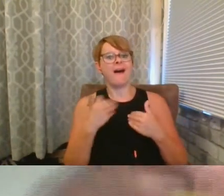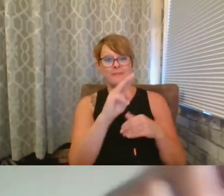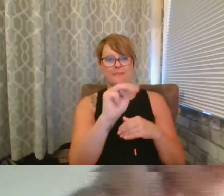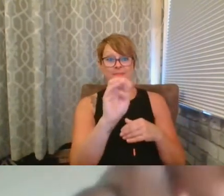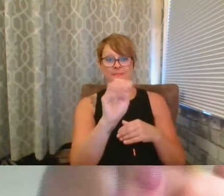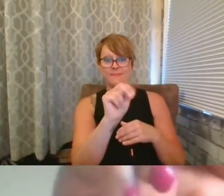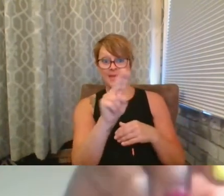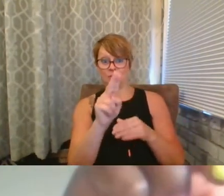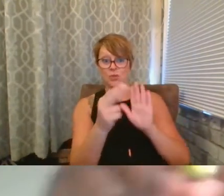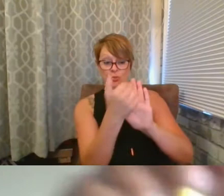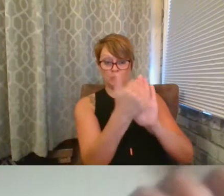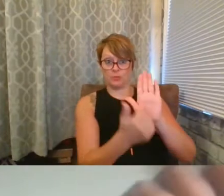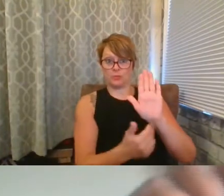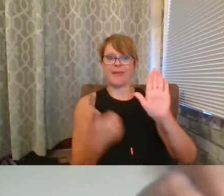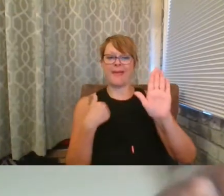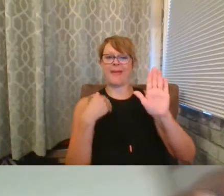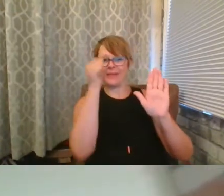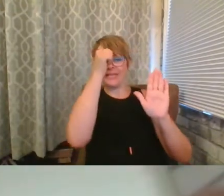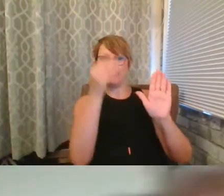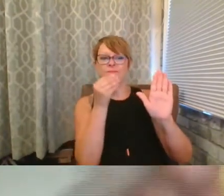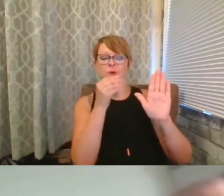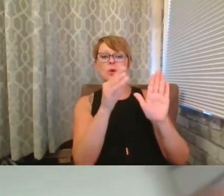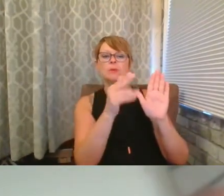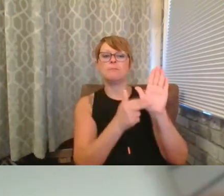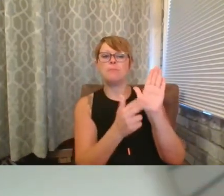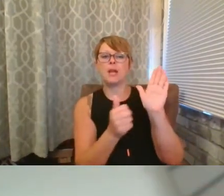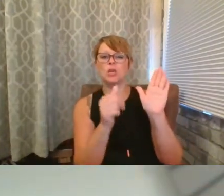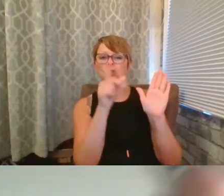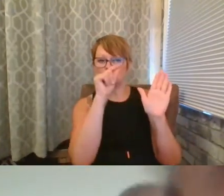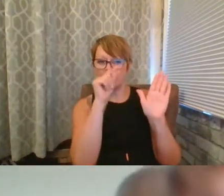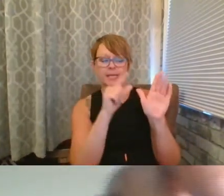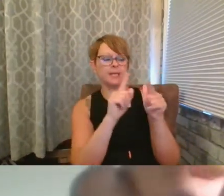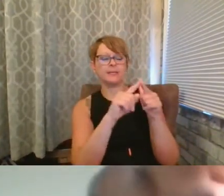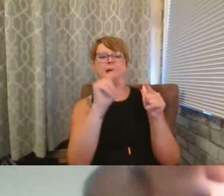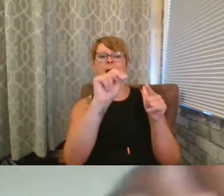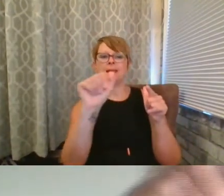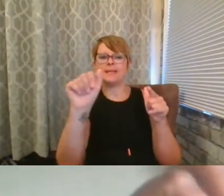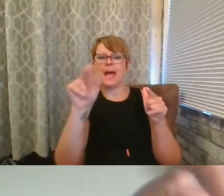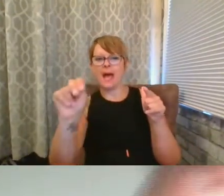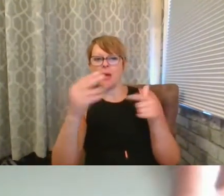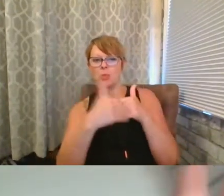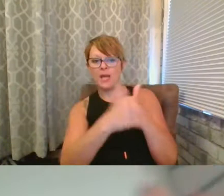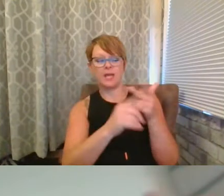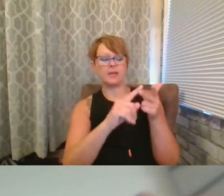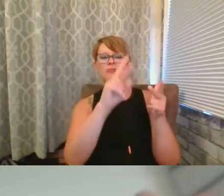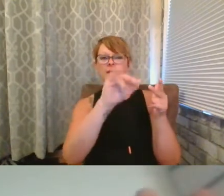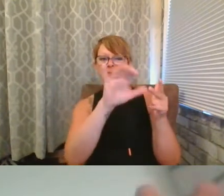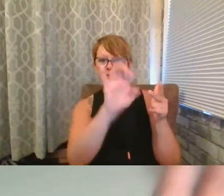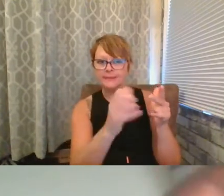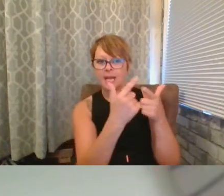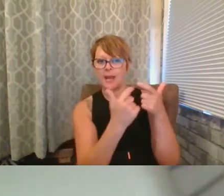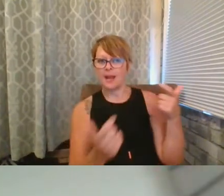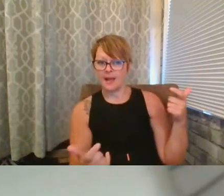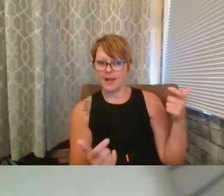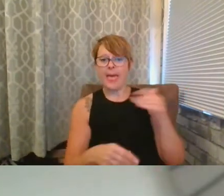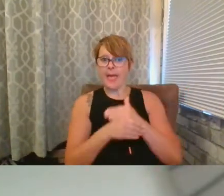incorporated Indian food. Like I have butter chicken, naan bread, rice, and things like that. And I add my spices,